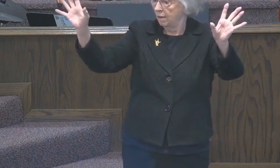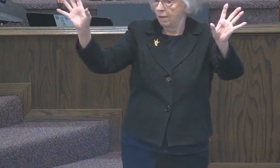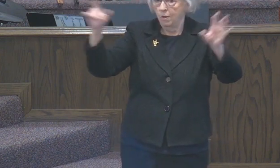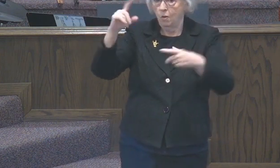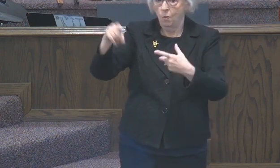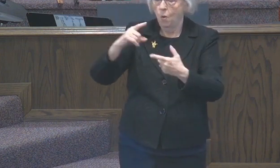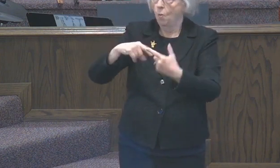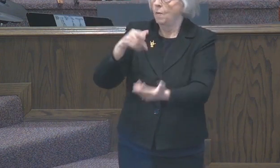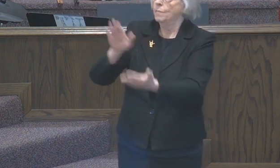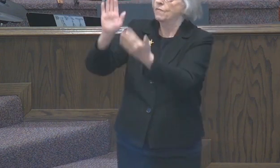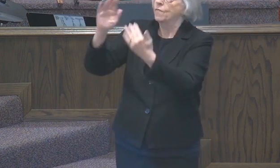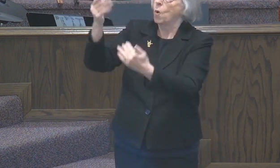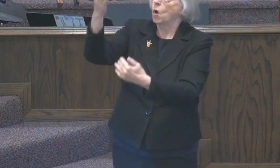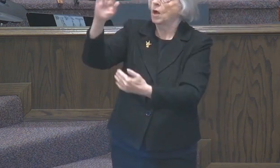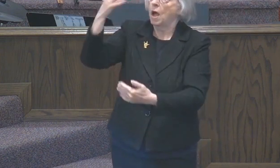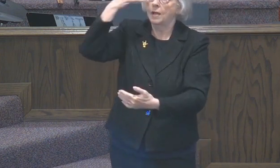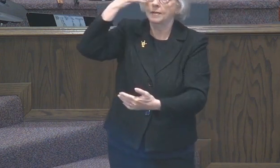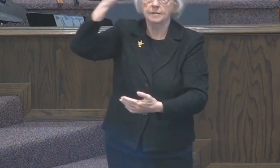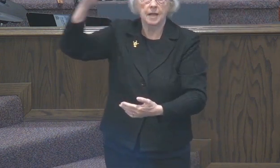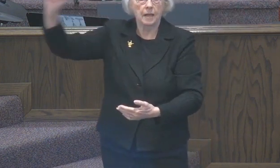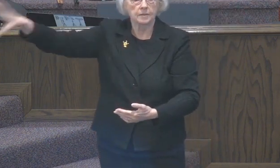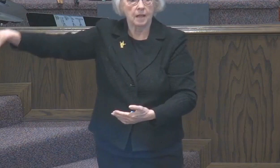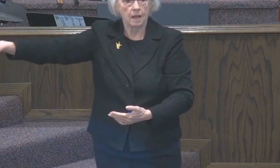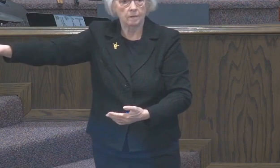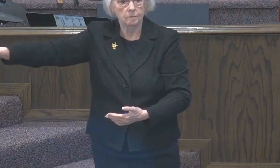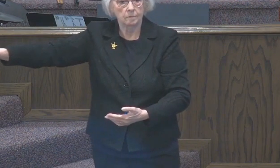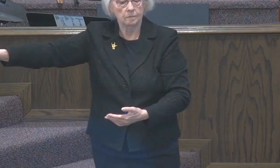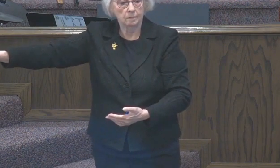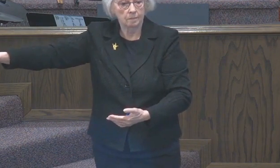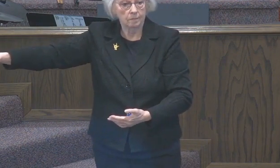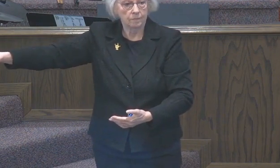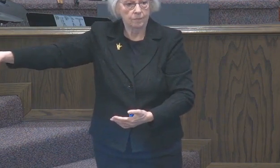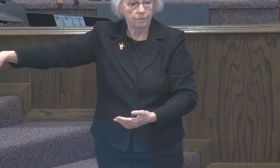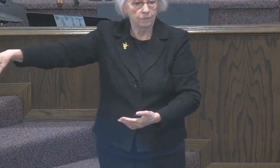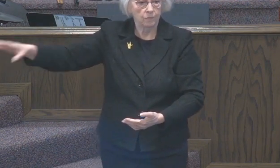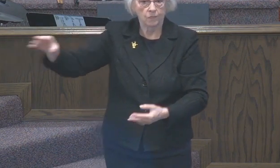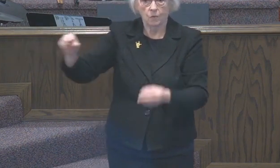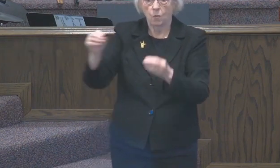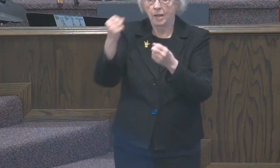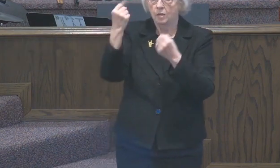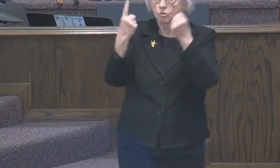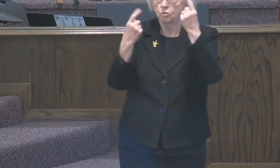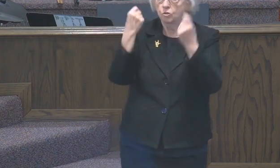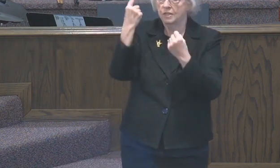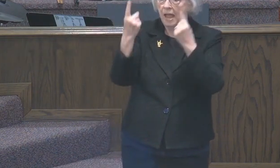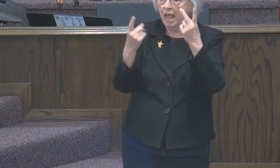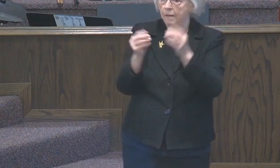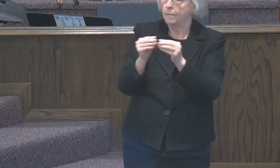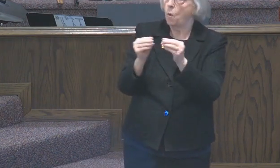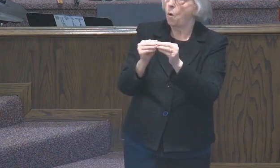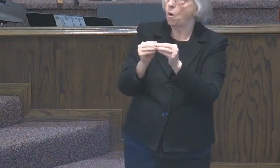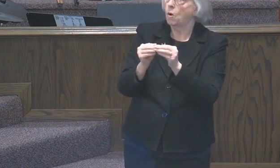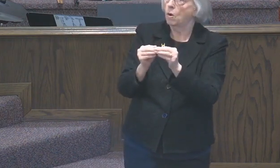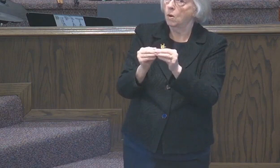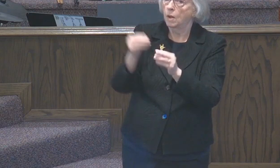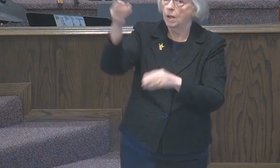So I can know when I'm to shake off the dust. That is the why I am to ask and seek and knock. How am I supposed to